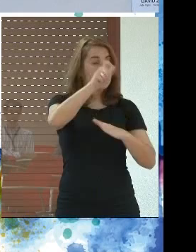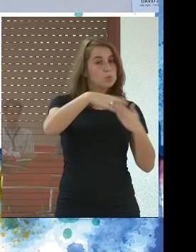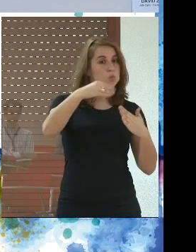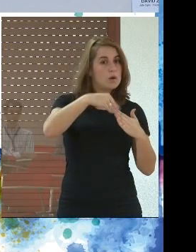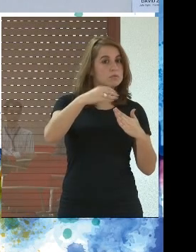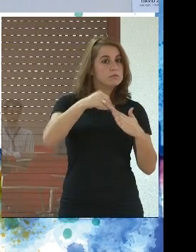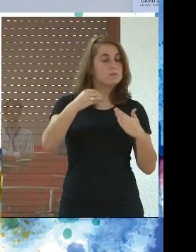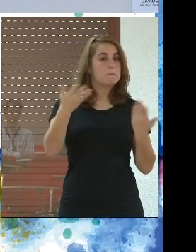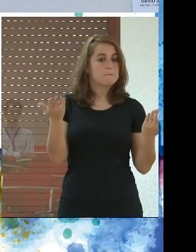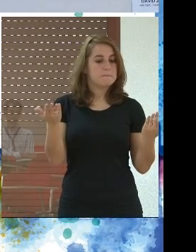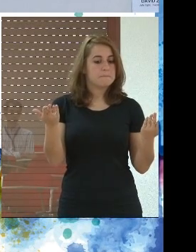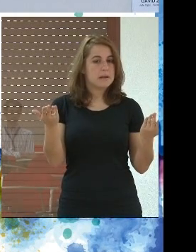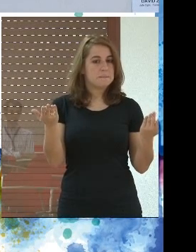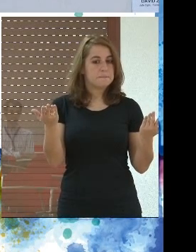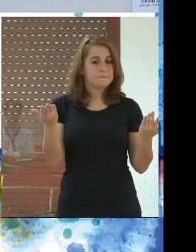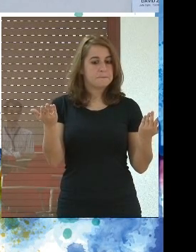the attention span of the user,